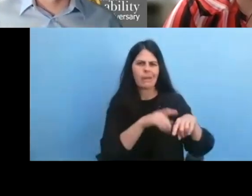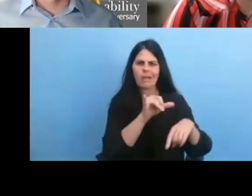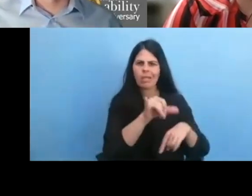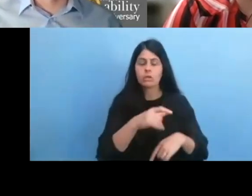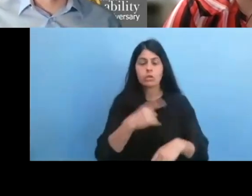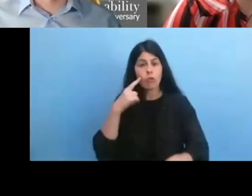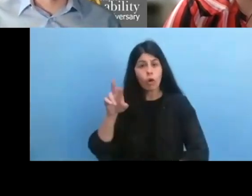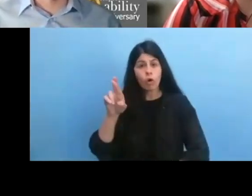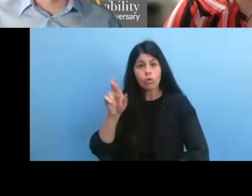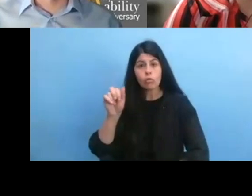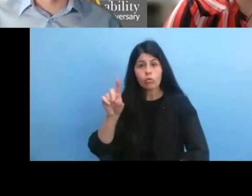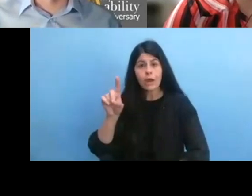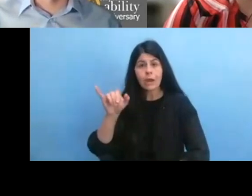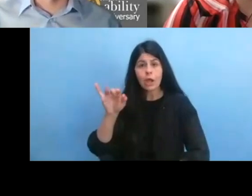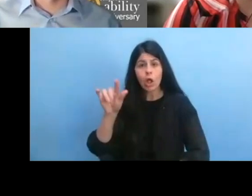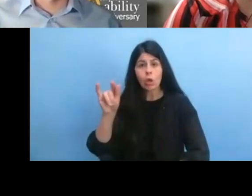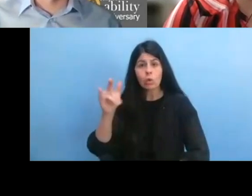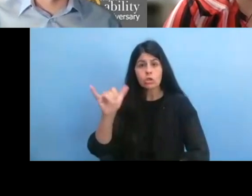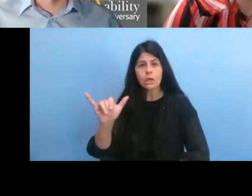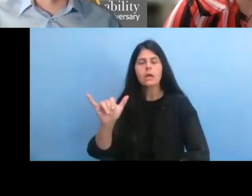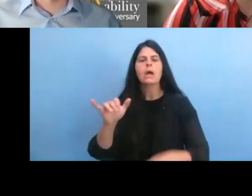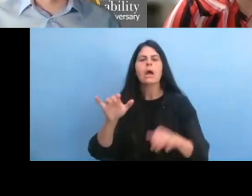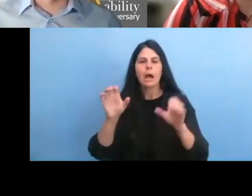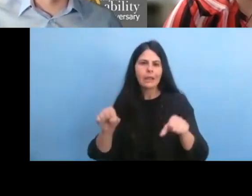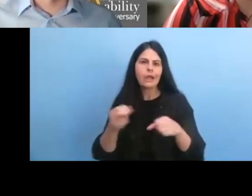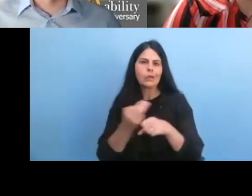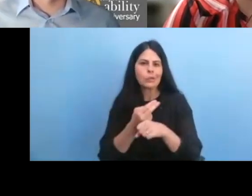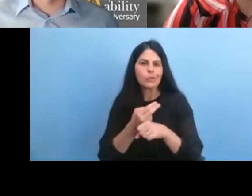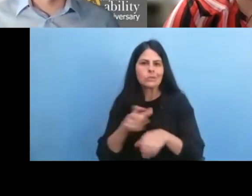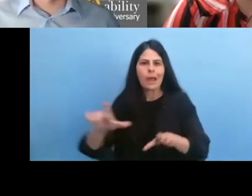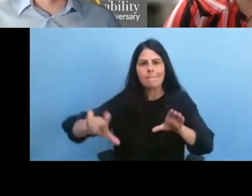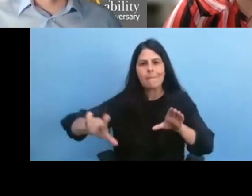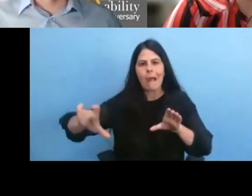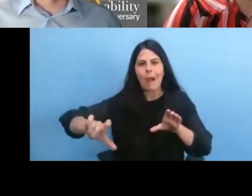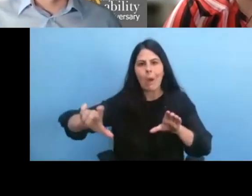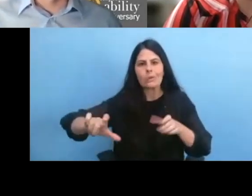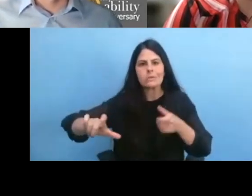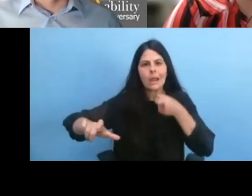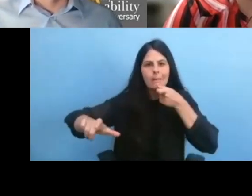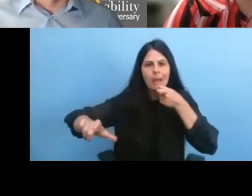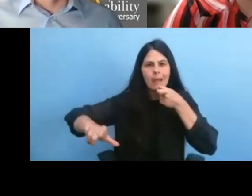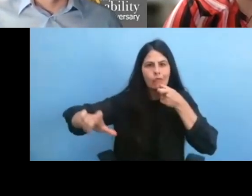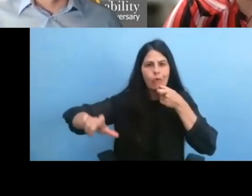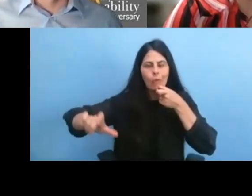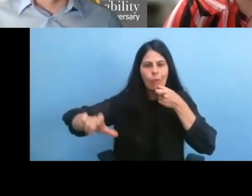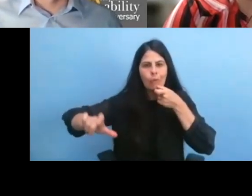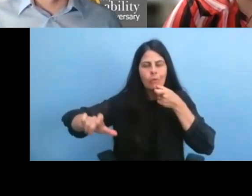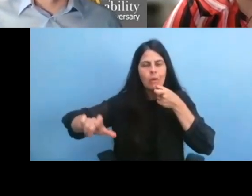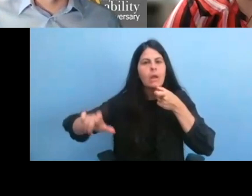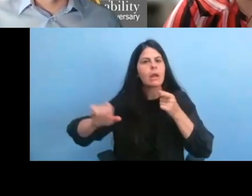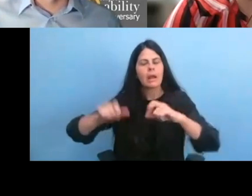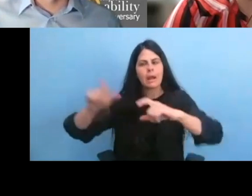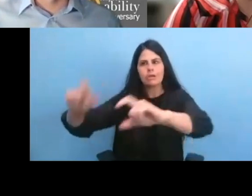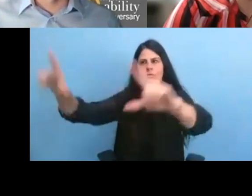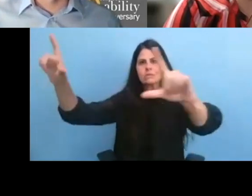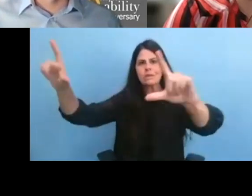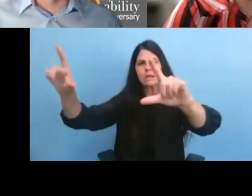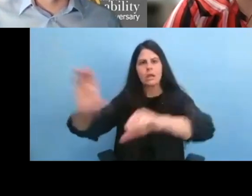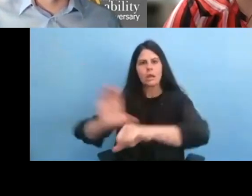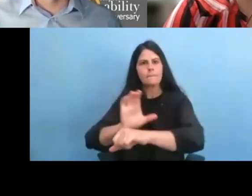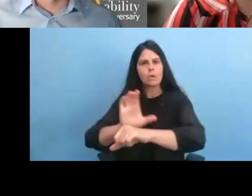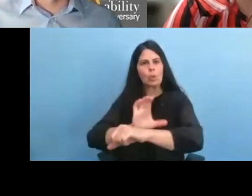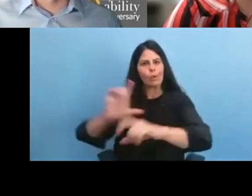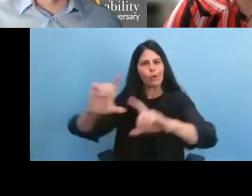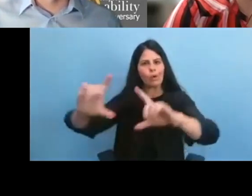radiology, I can use a mouse and a microphone and have the images on the computer, and I don't need any assistance with the essential functions